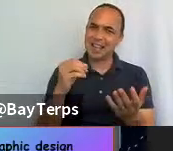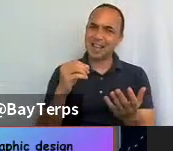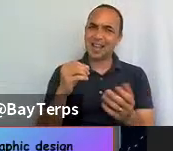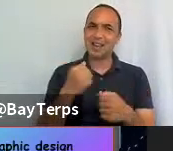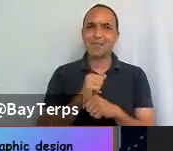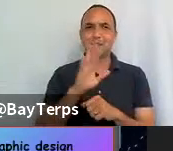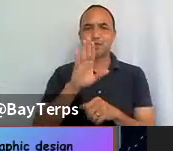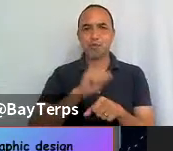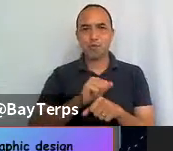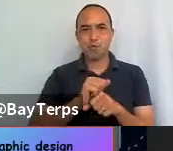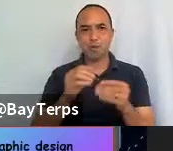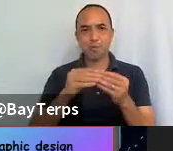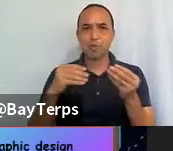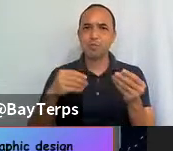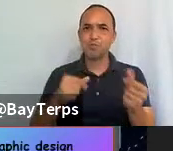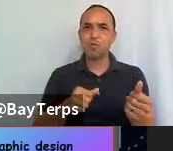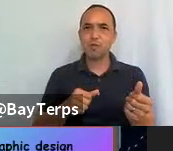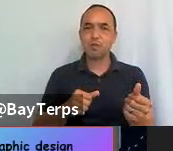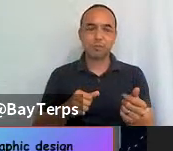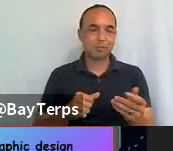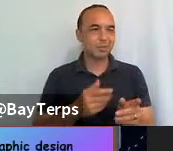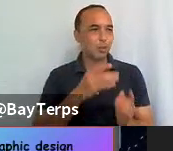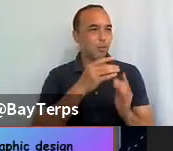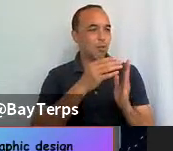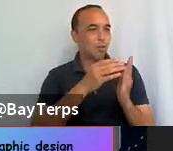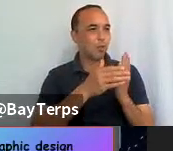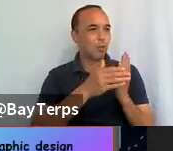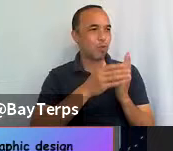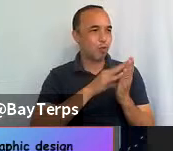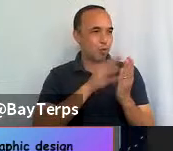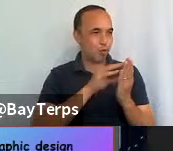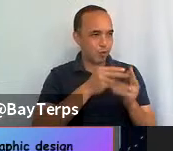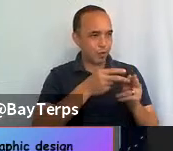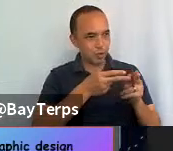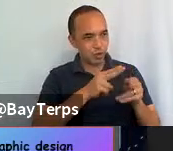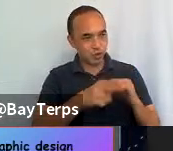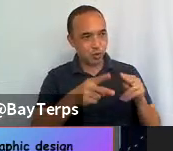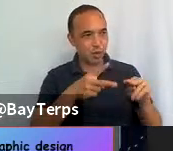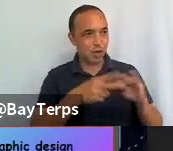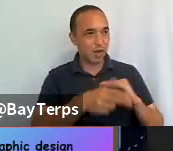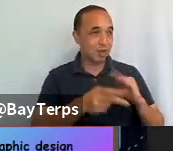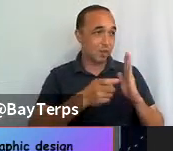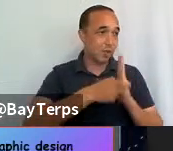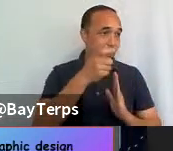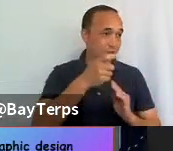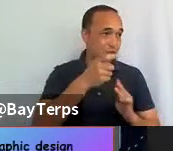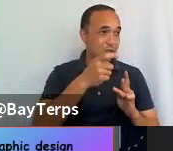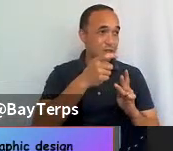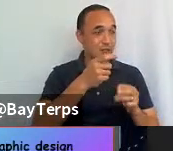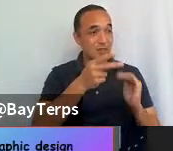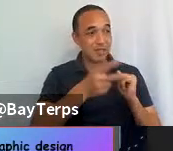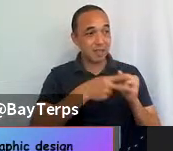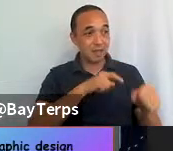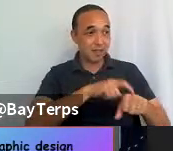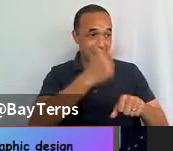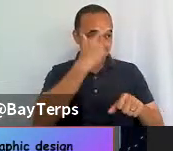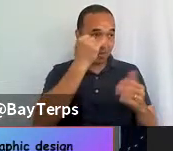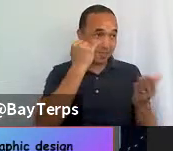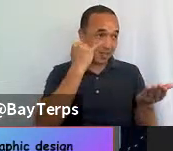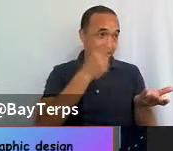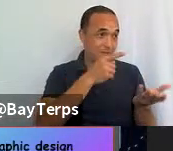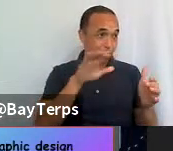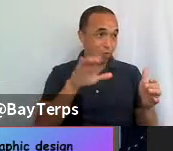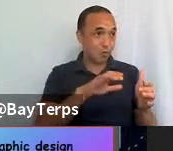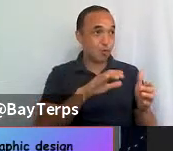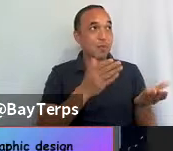smoother. So learning those shortcuts and like automations with the keyboard helps you save time, which is good because if you're doing, let's say, a